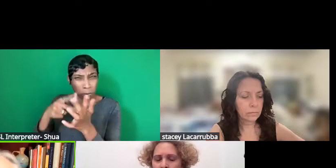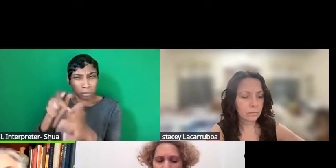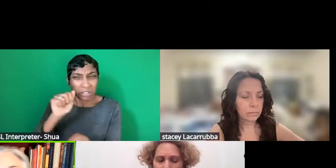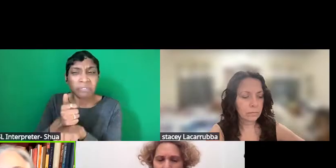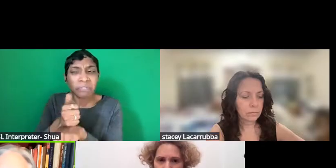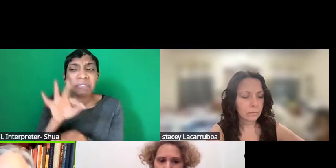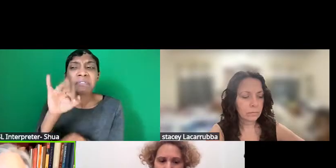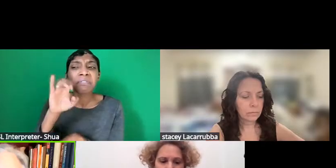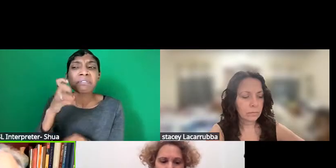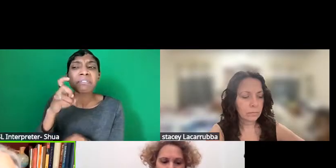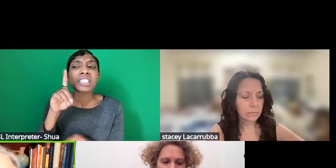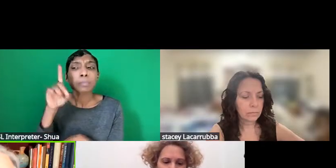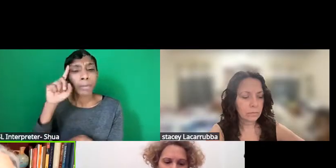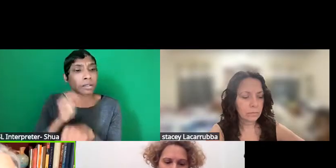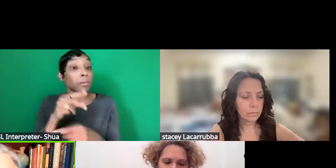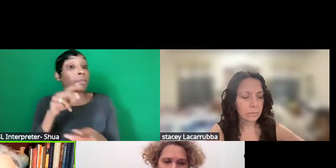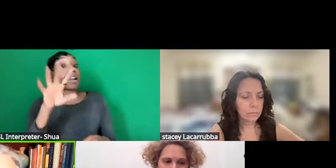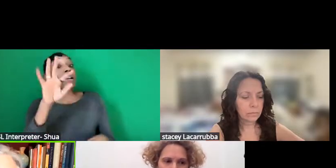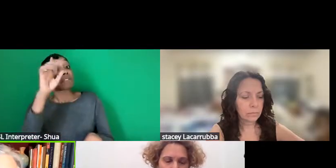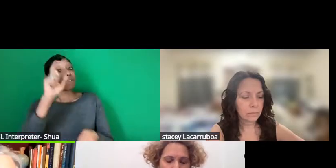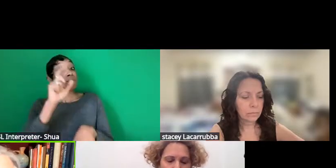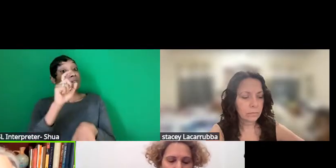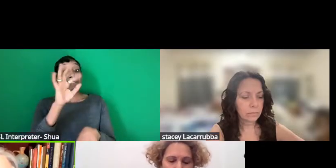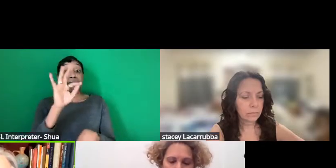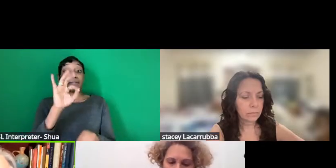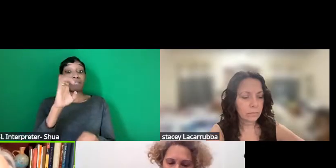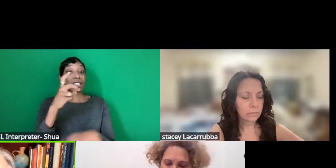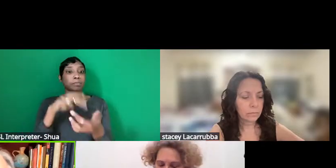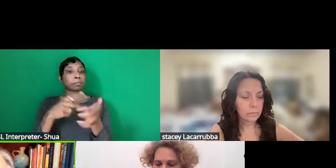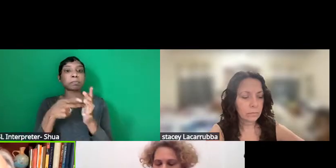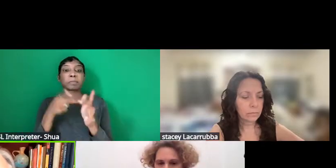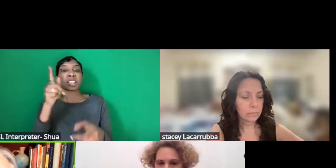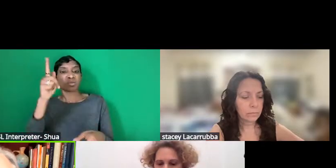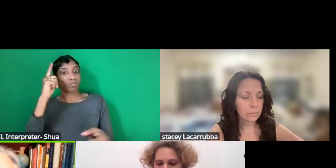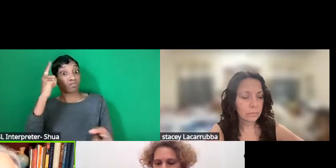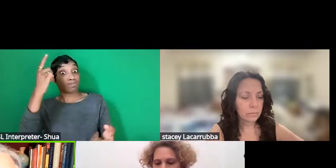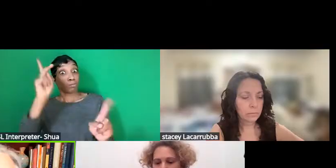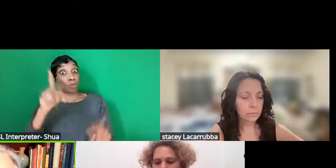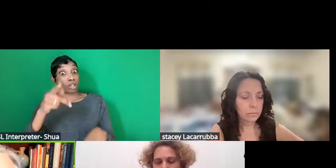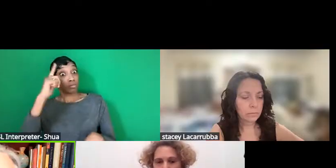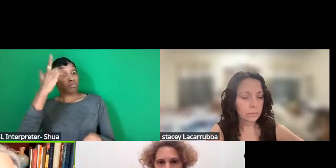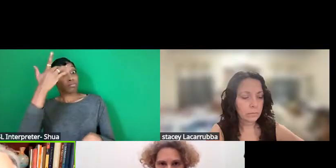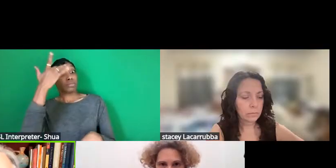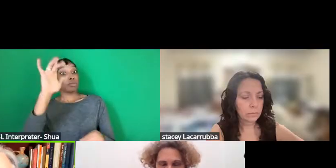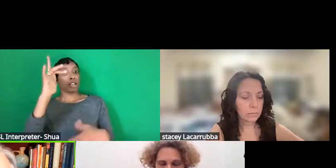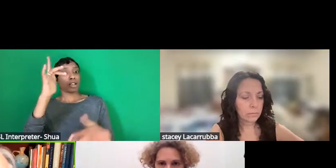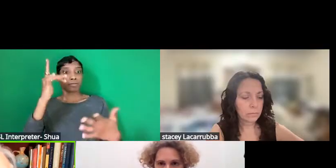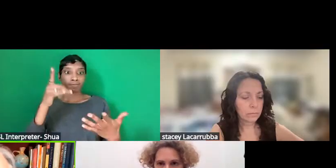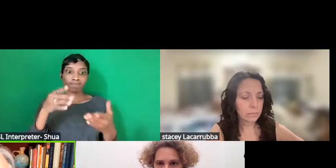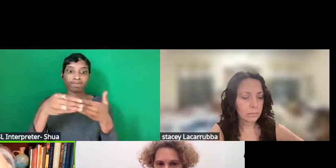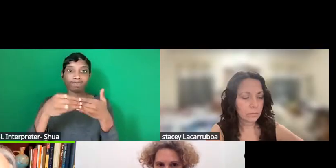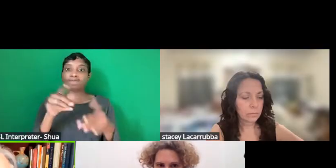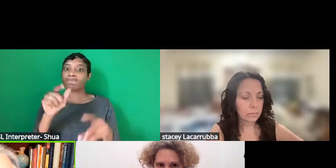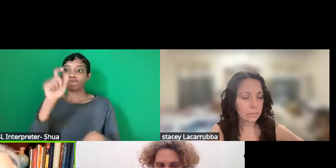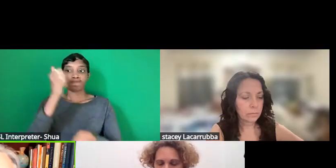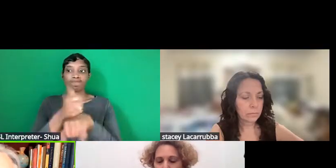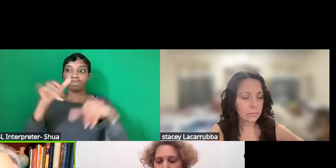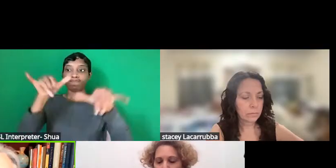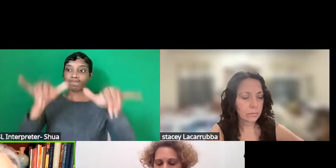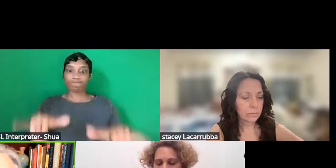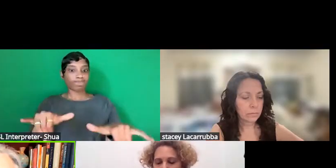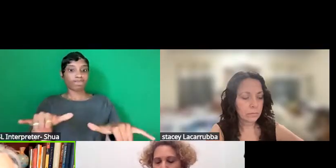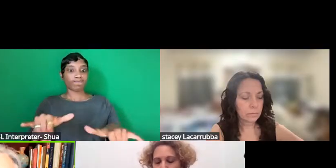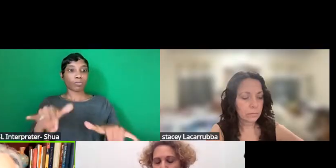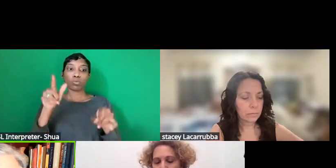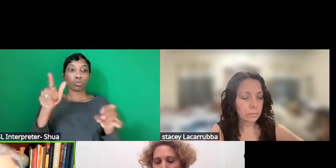a fixed mindset is the belief that a person's intelligence and ability are inherent and immutable. That means like unchanging. You're born